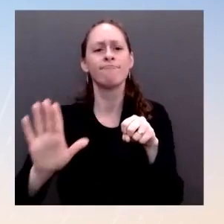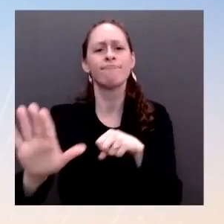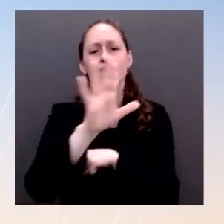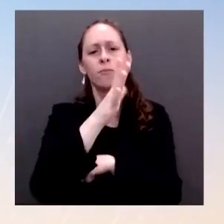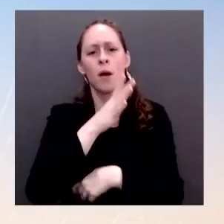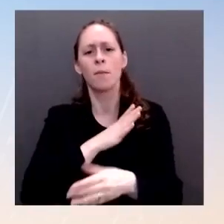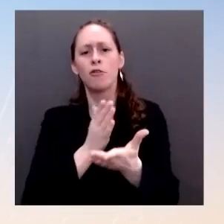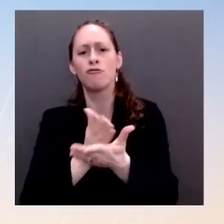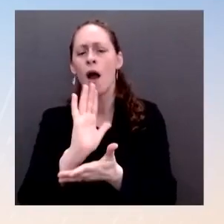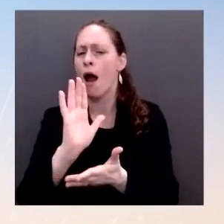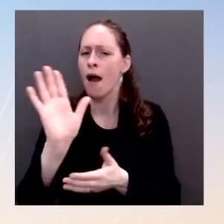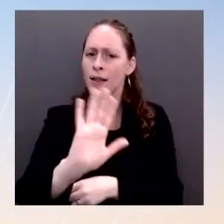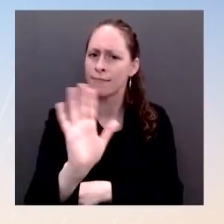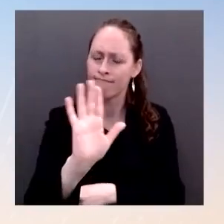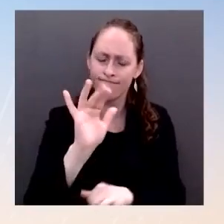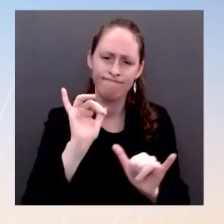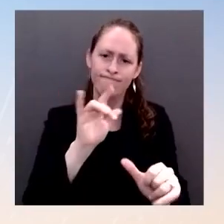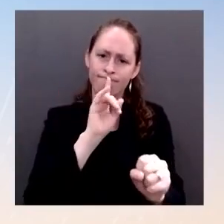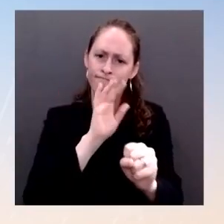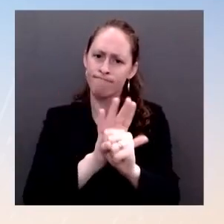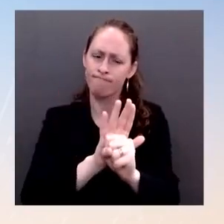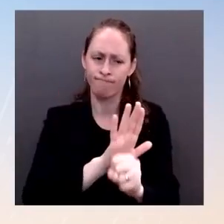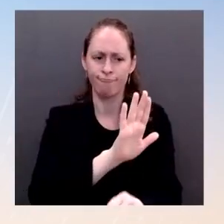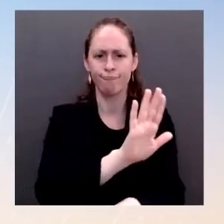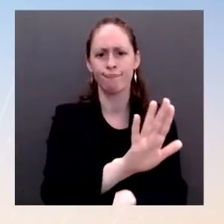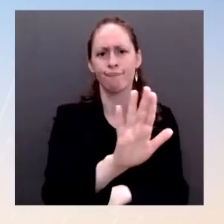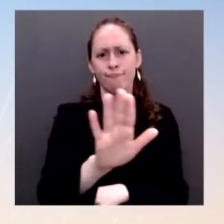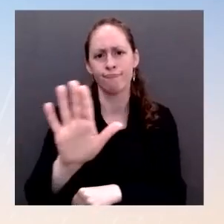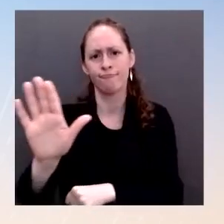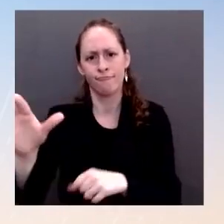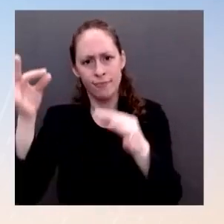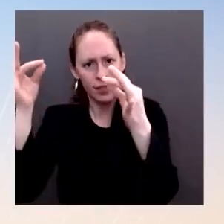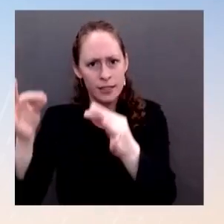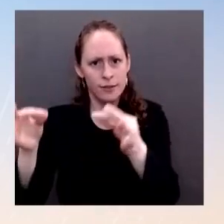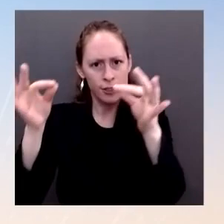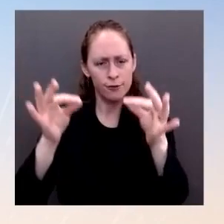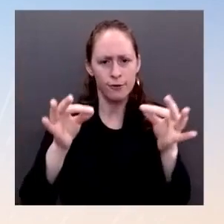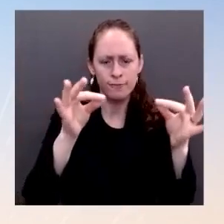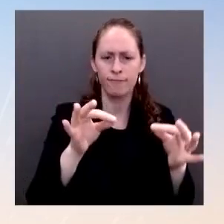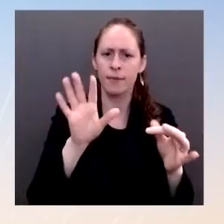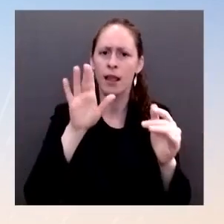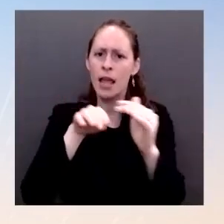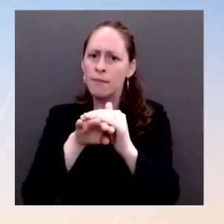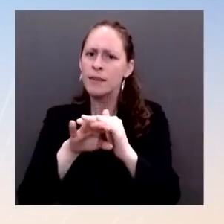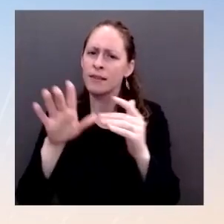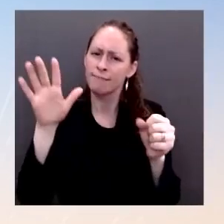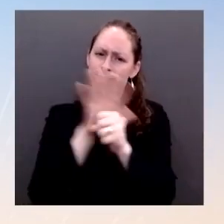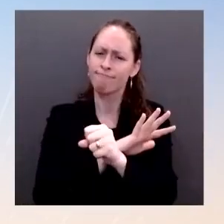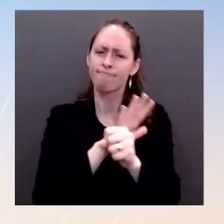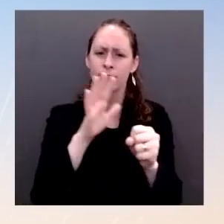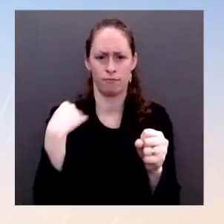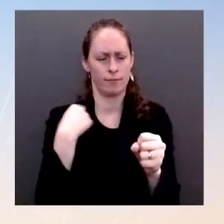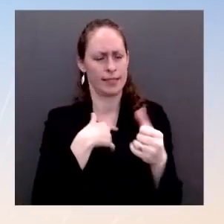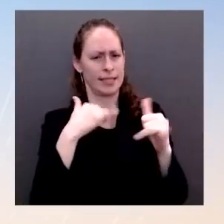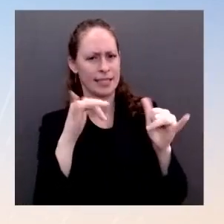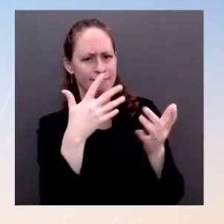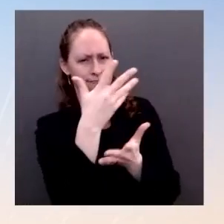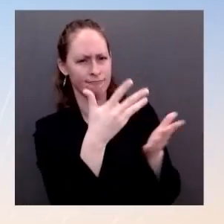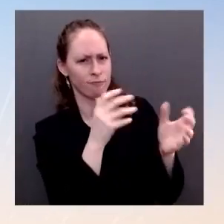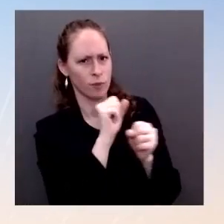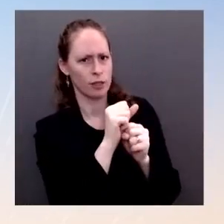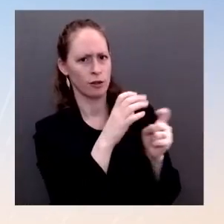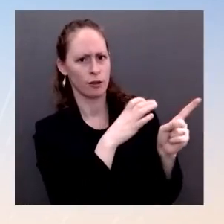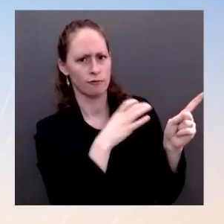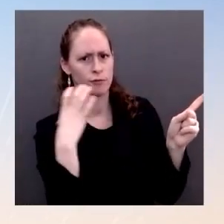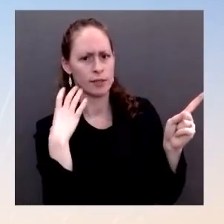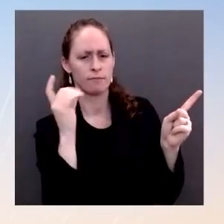it with every tool we have. That includes continuing to work with Congress to pass the Women's Health Protection Act and codify this fundamental right into law.